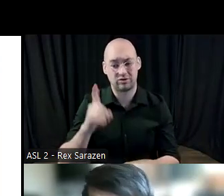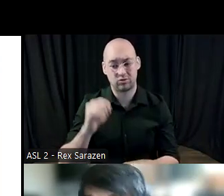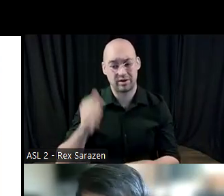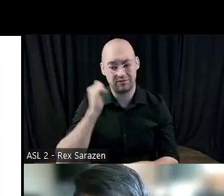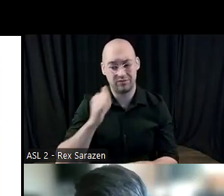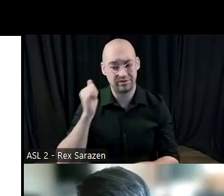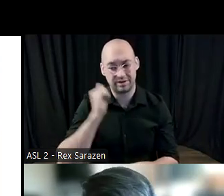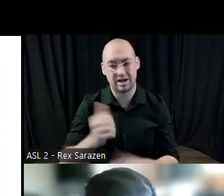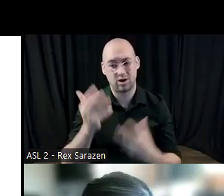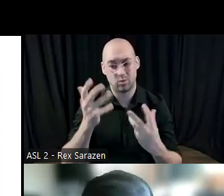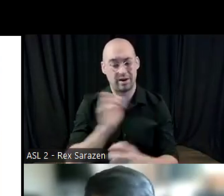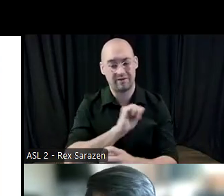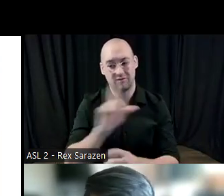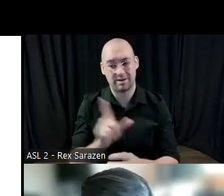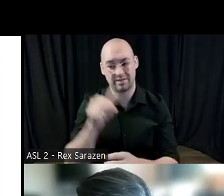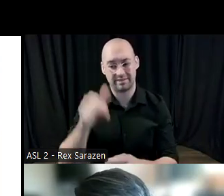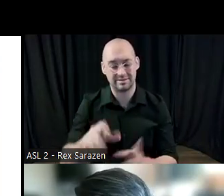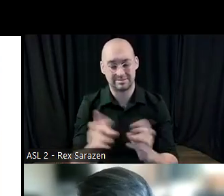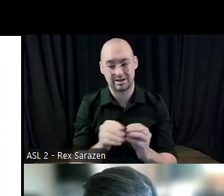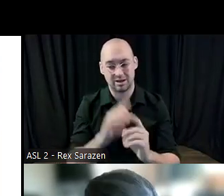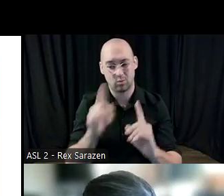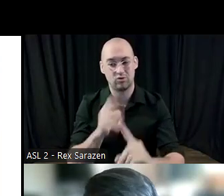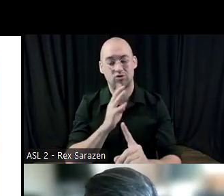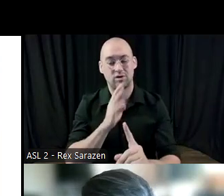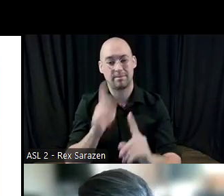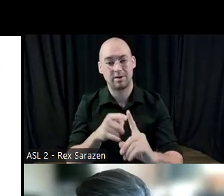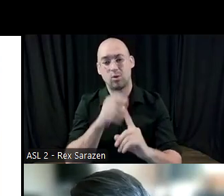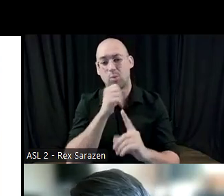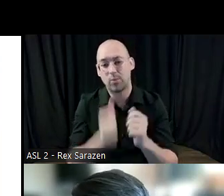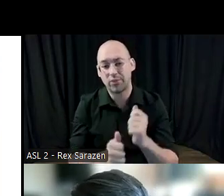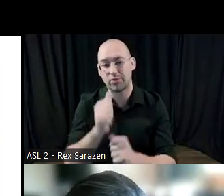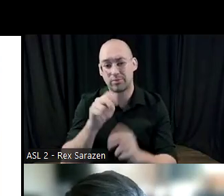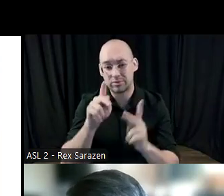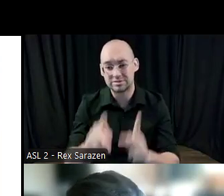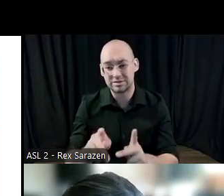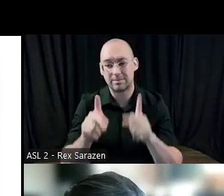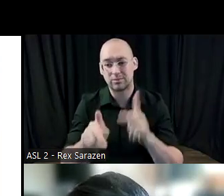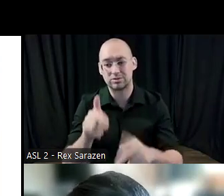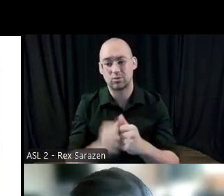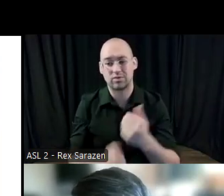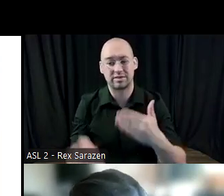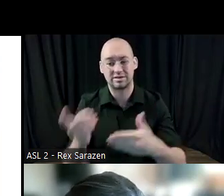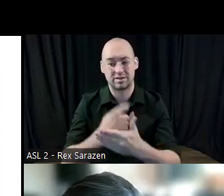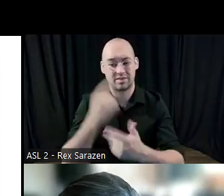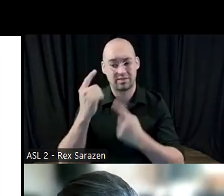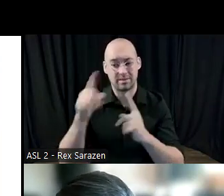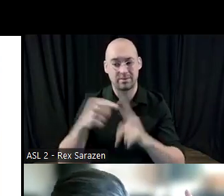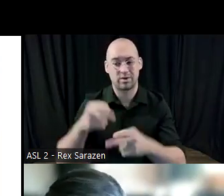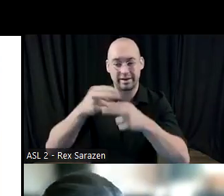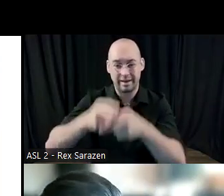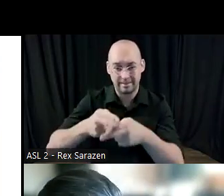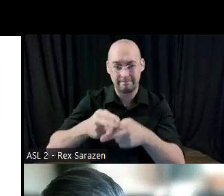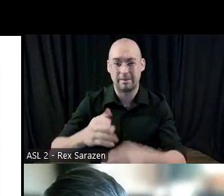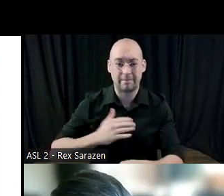everybody in this meeting, when you talk about an older person or you talk about a person with disabilities, think of a name. Think of my son, or think of